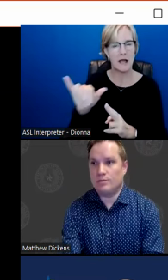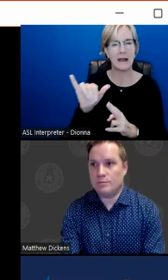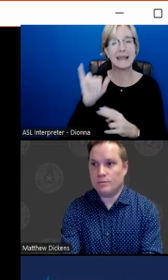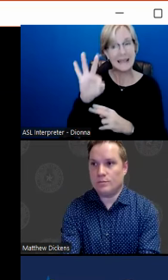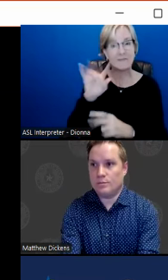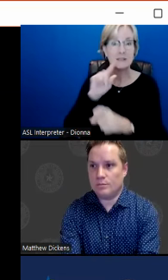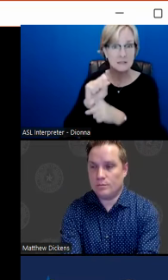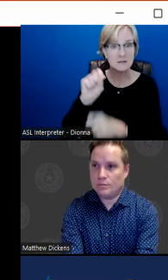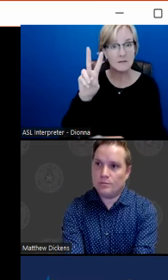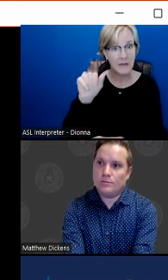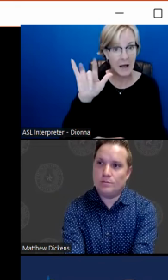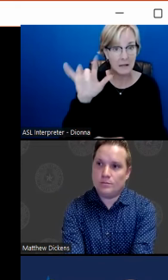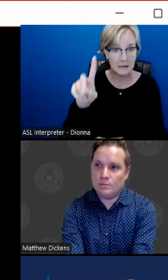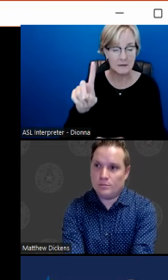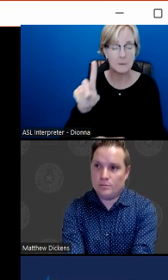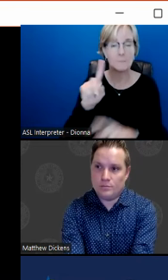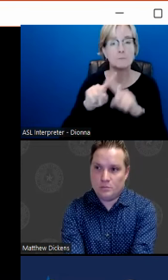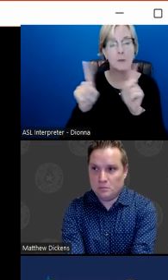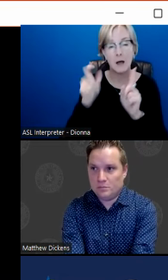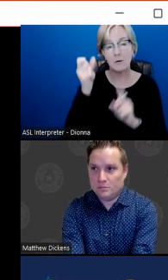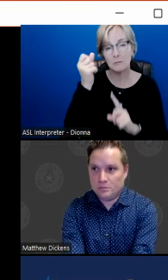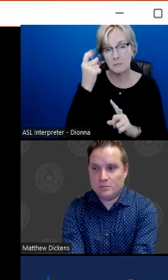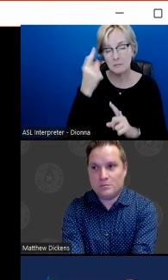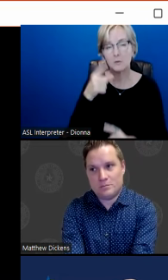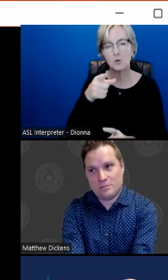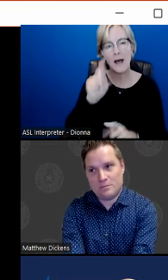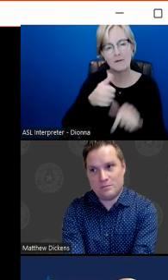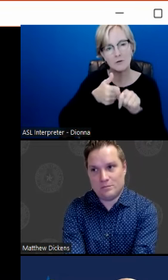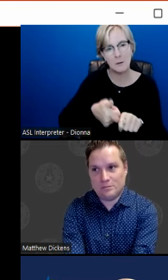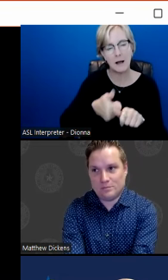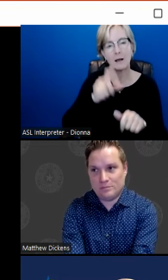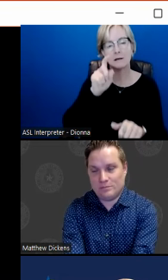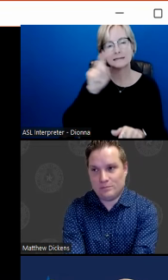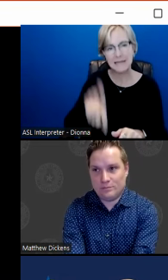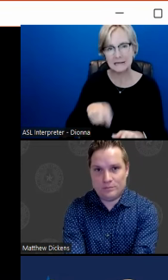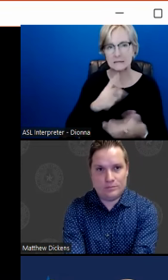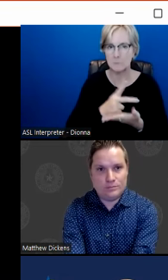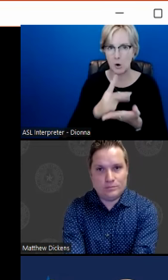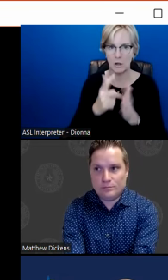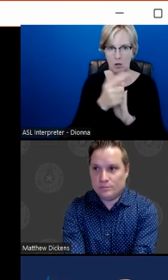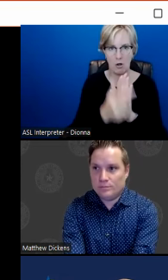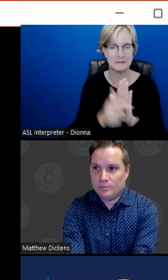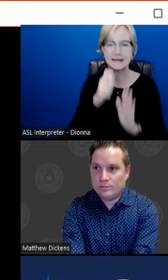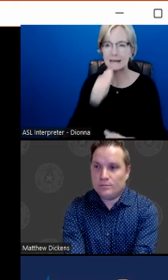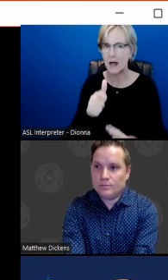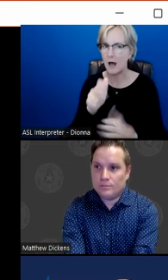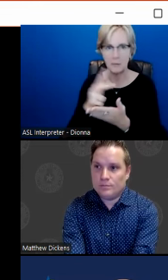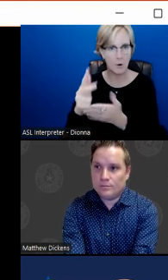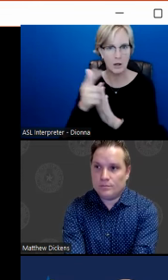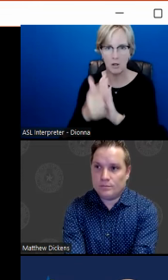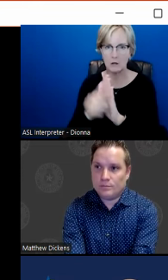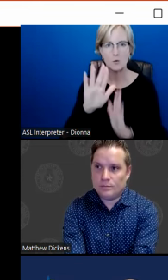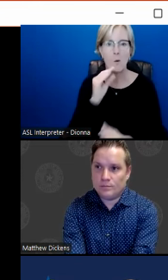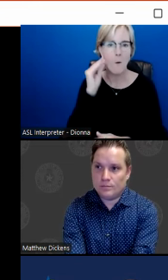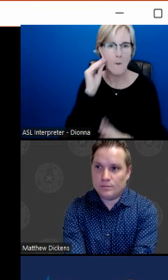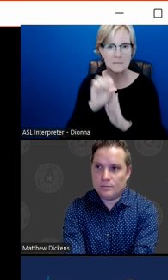valid. But keep in mind, you have to abide by Texas parking laws, not the parking laws of your home state